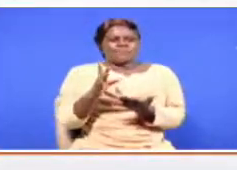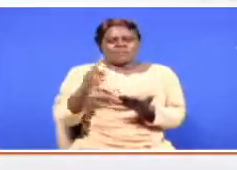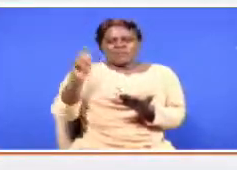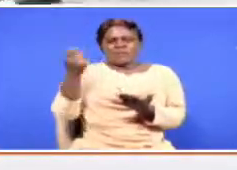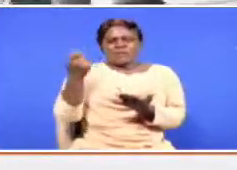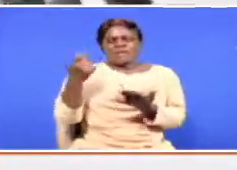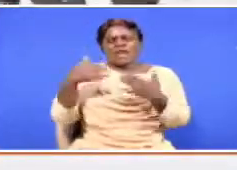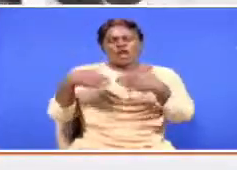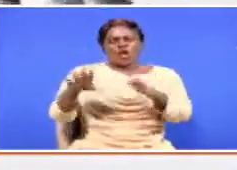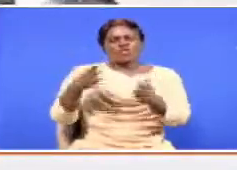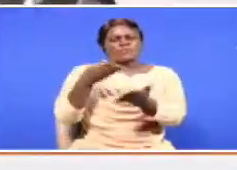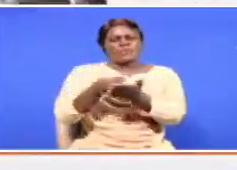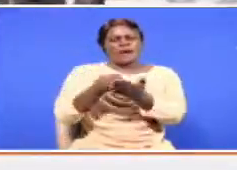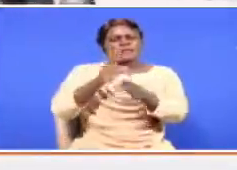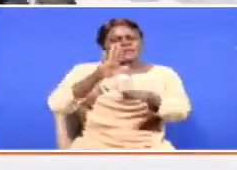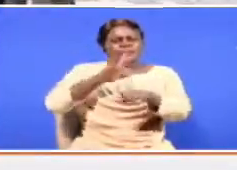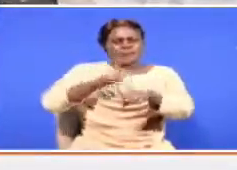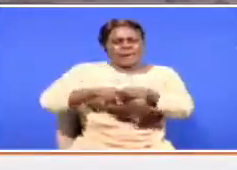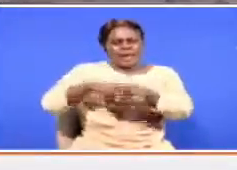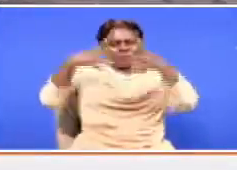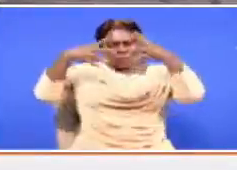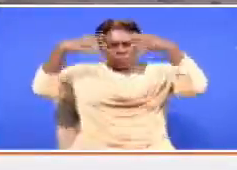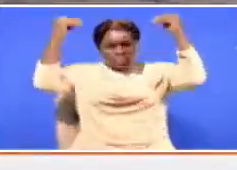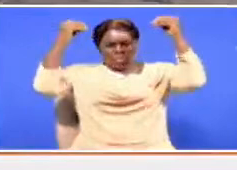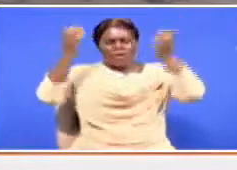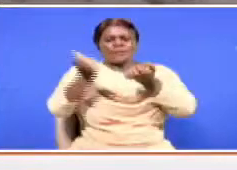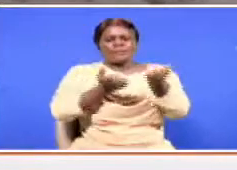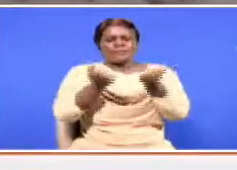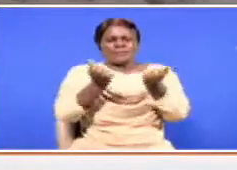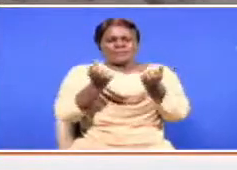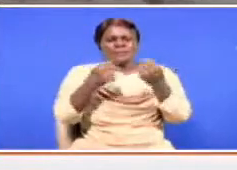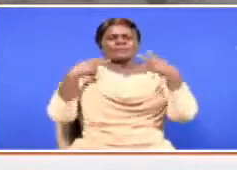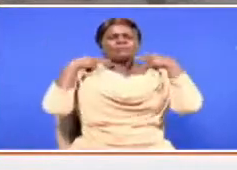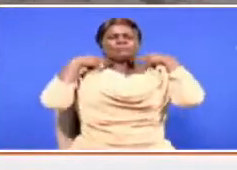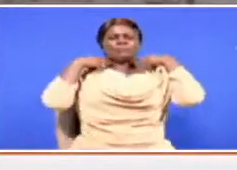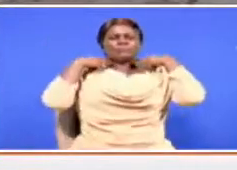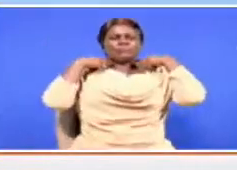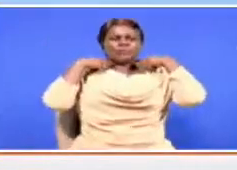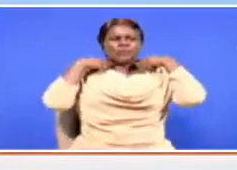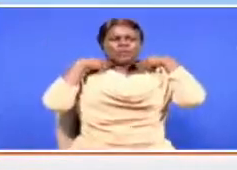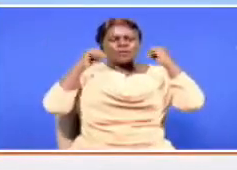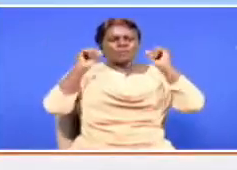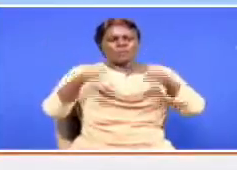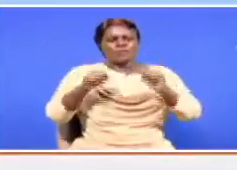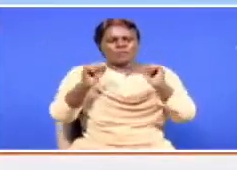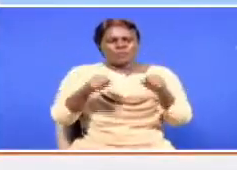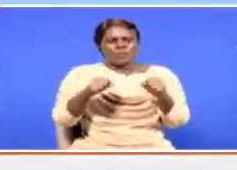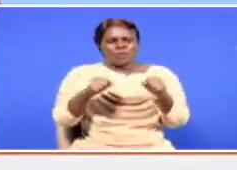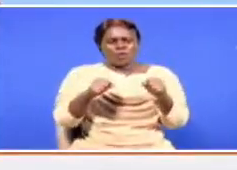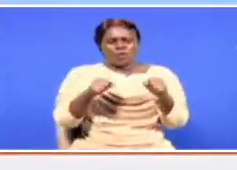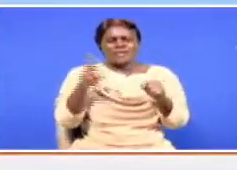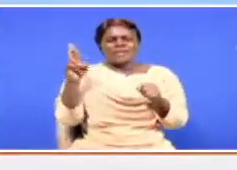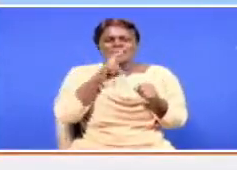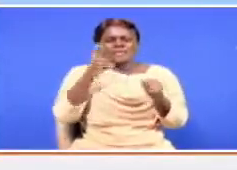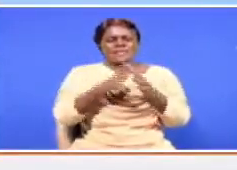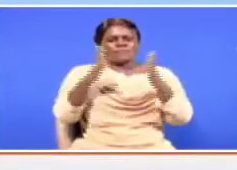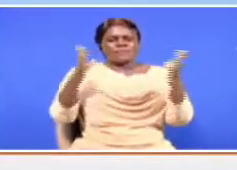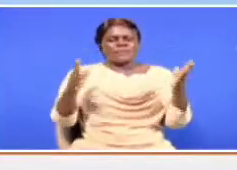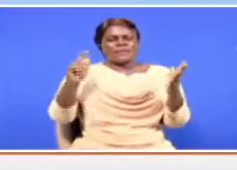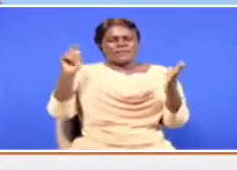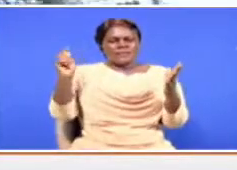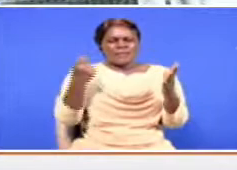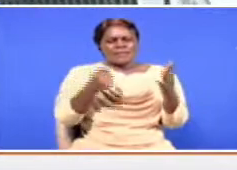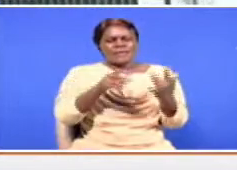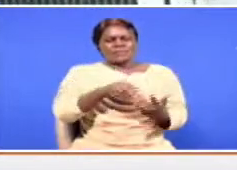Kenyans lost millions due to the power outage. Businesses were grounded to a halt and livelihoods were left at stake. Enraged